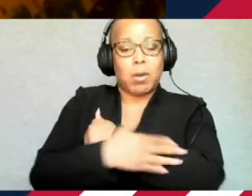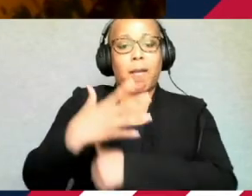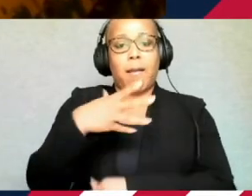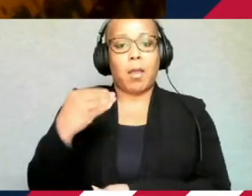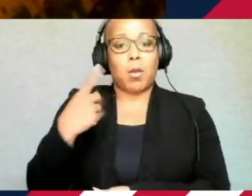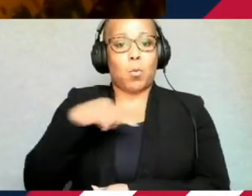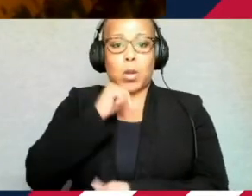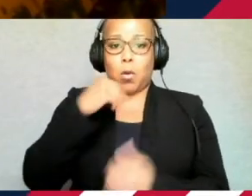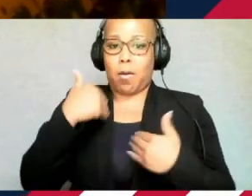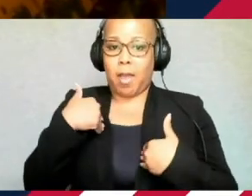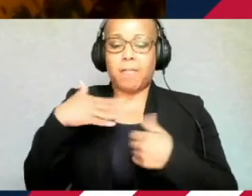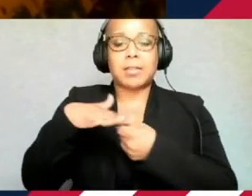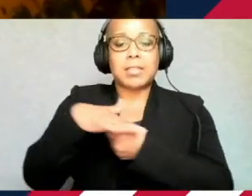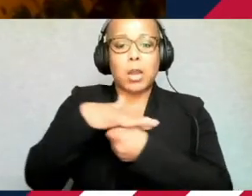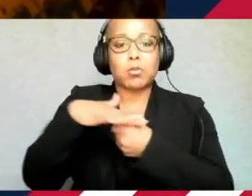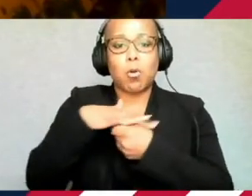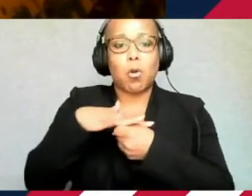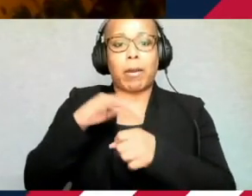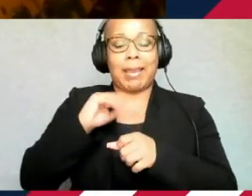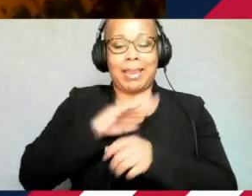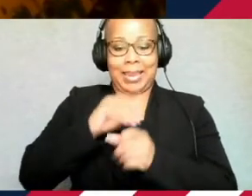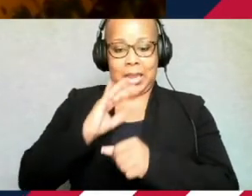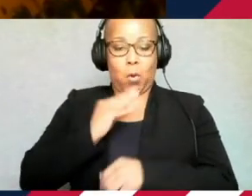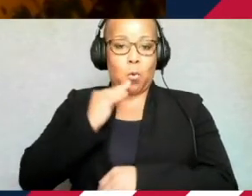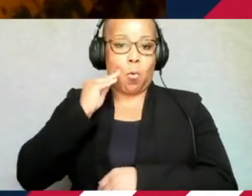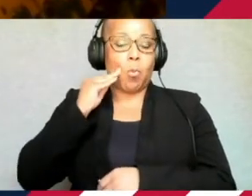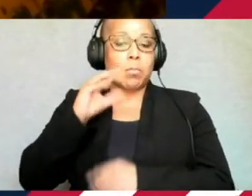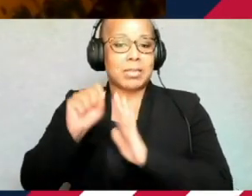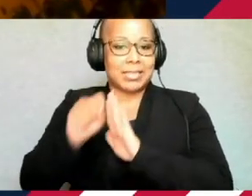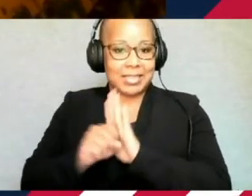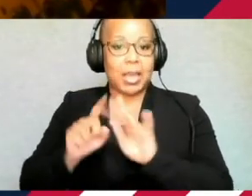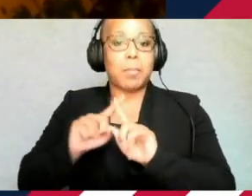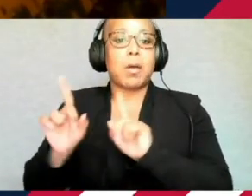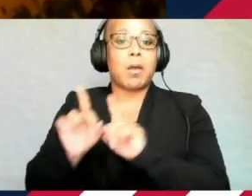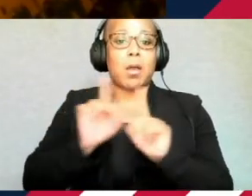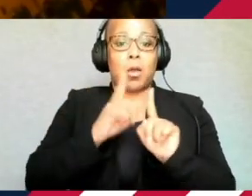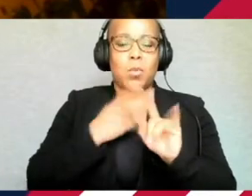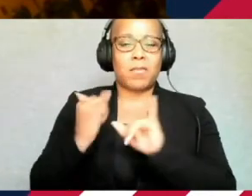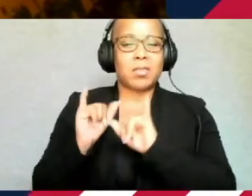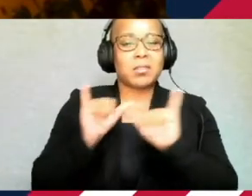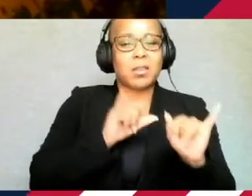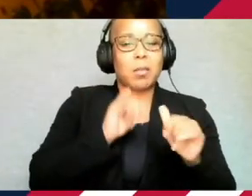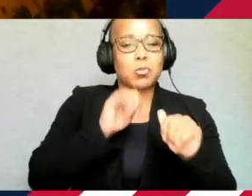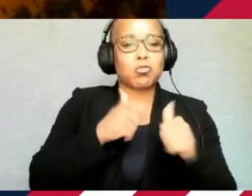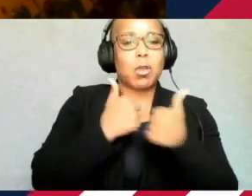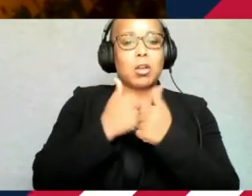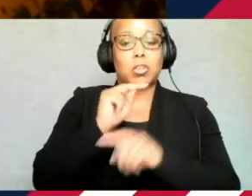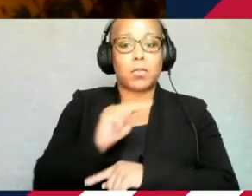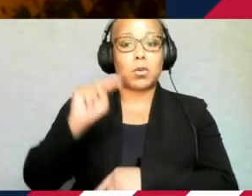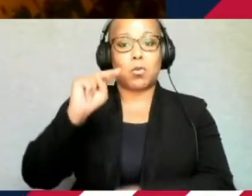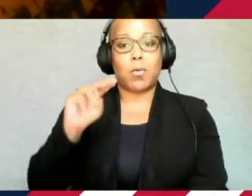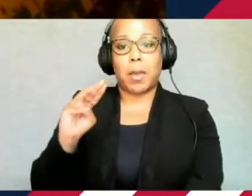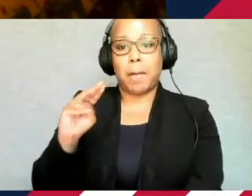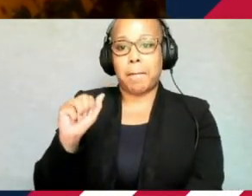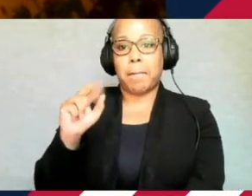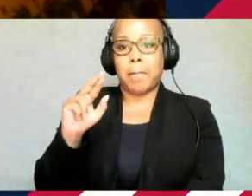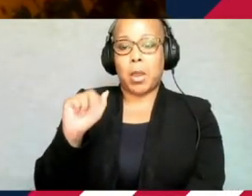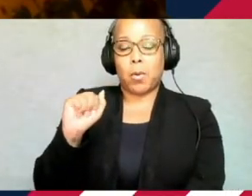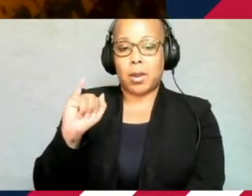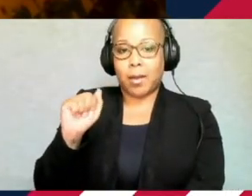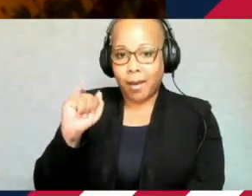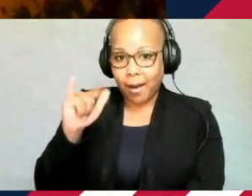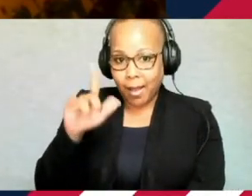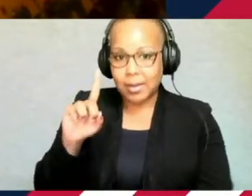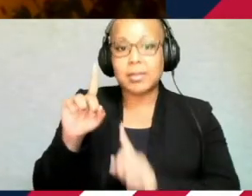have a territory. You vote in our home states. But we have the same challenges that the Northern Marianas and the other territories actually have, which